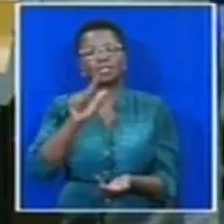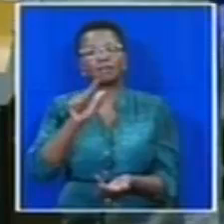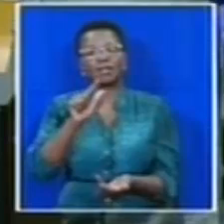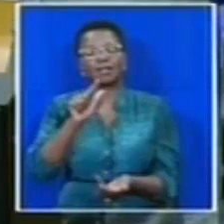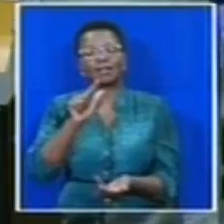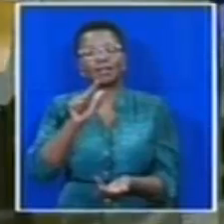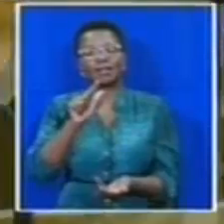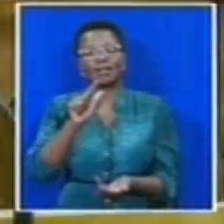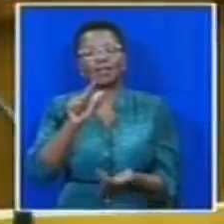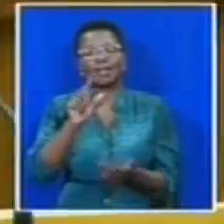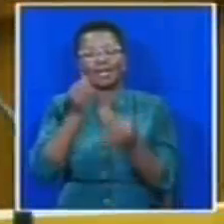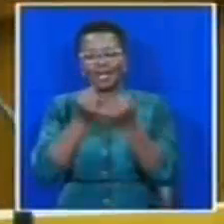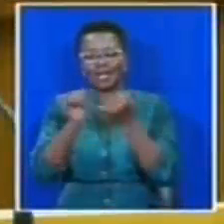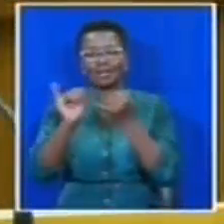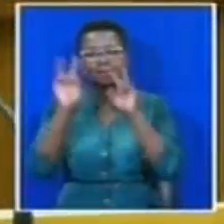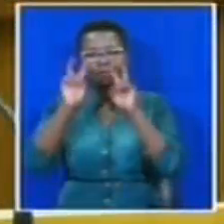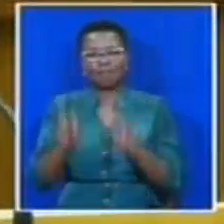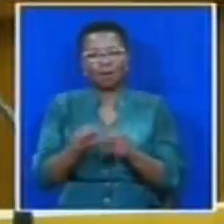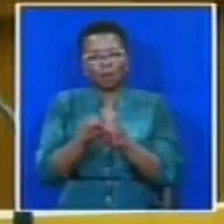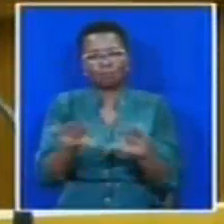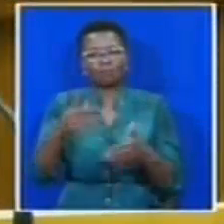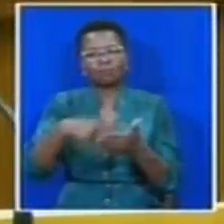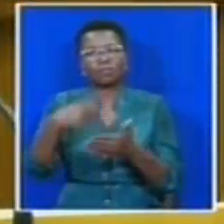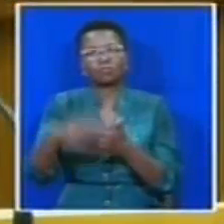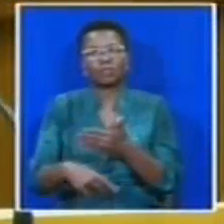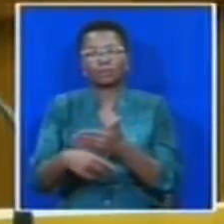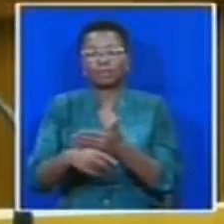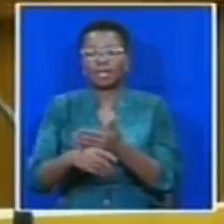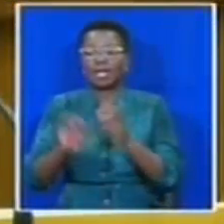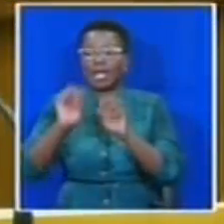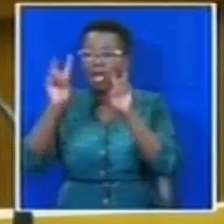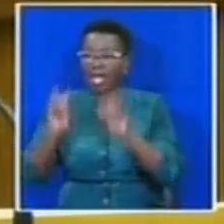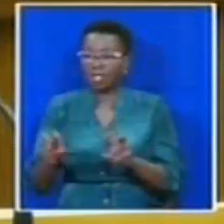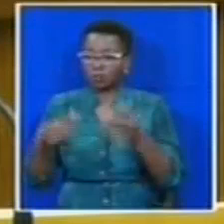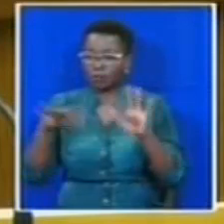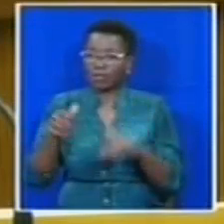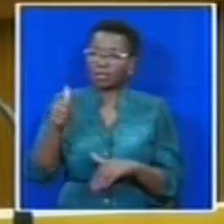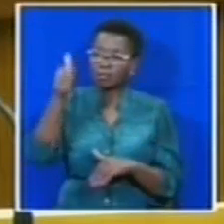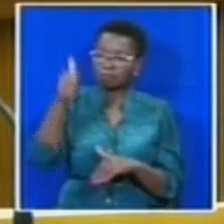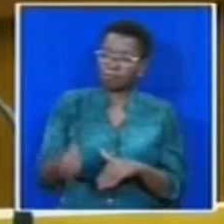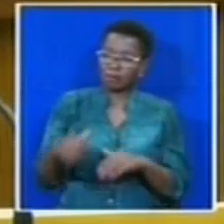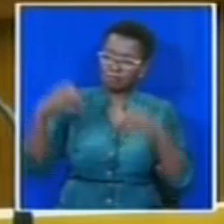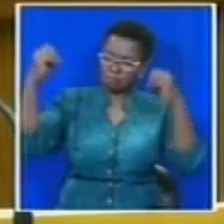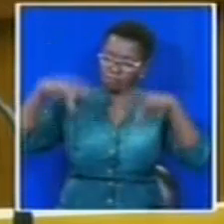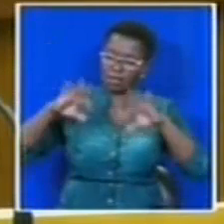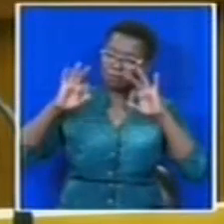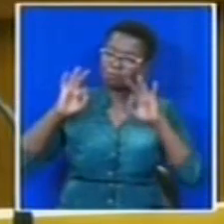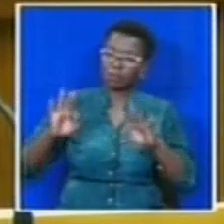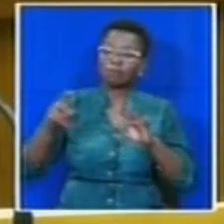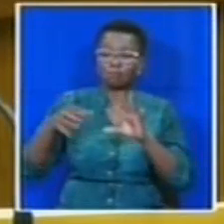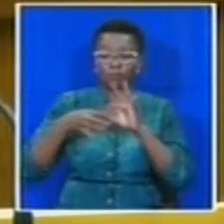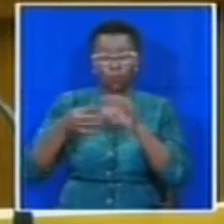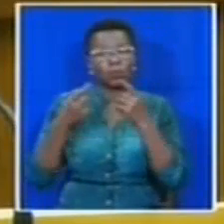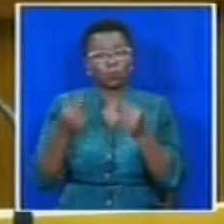projects. Once ESCOM has signed the offtake agreements, which they are required to in terms of their commitment to government, a